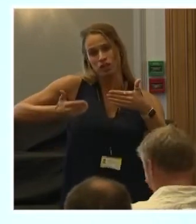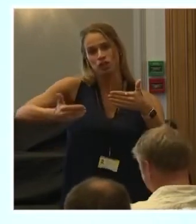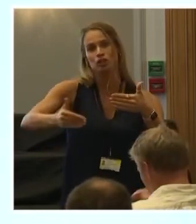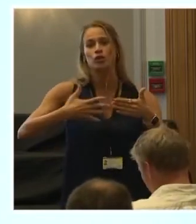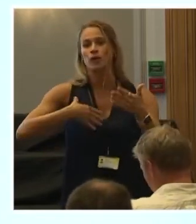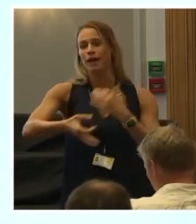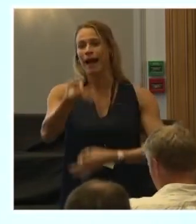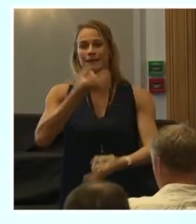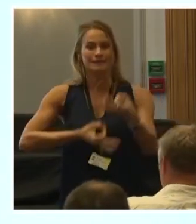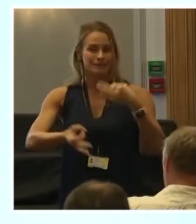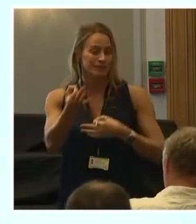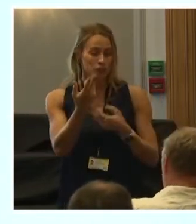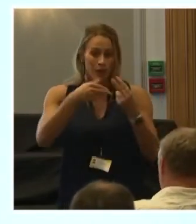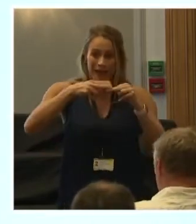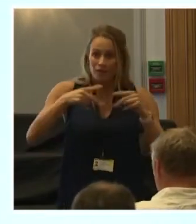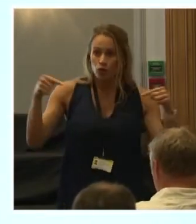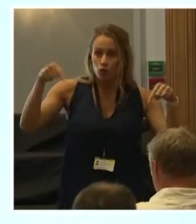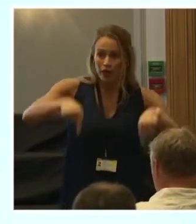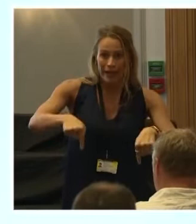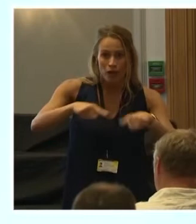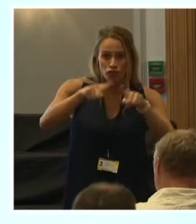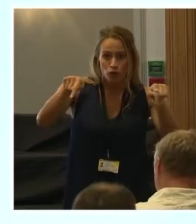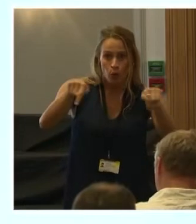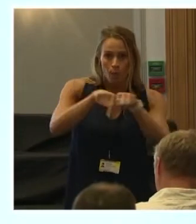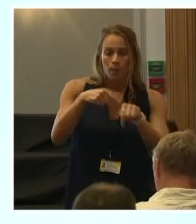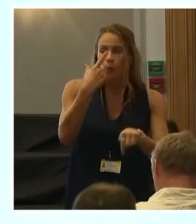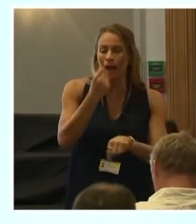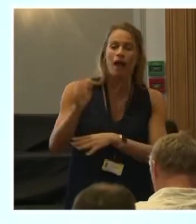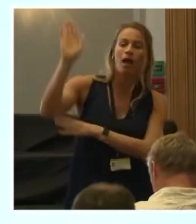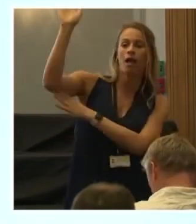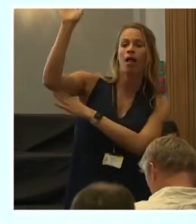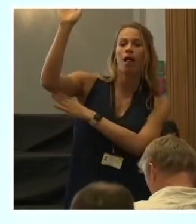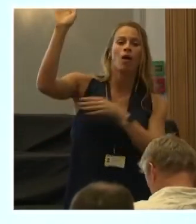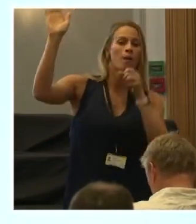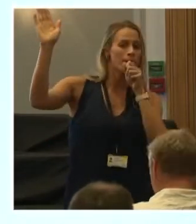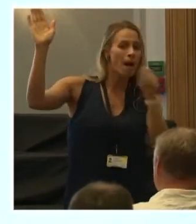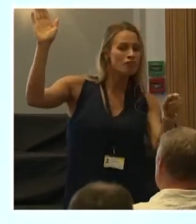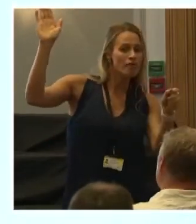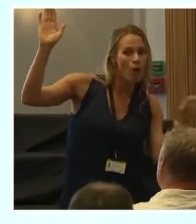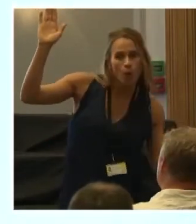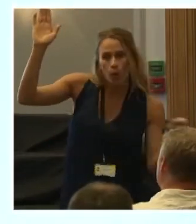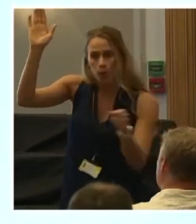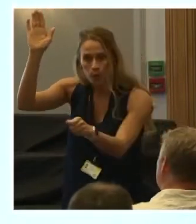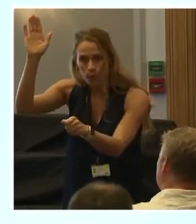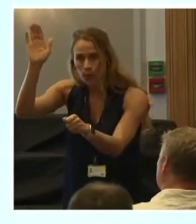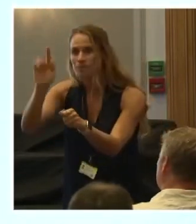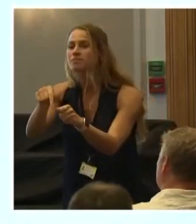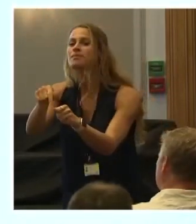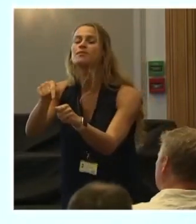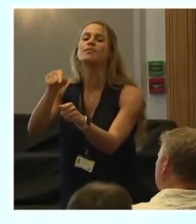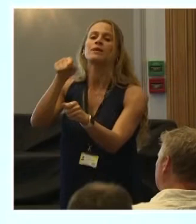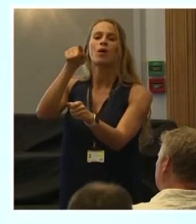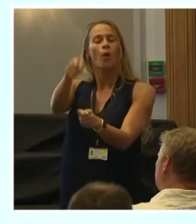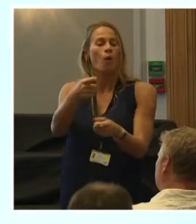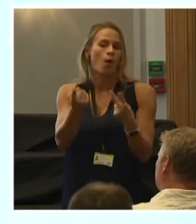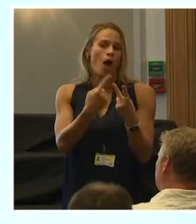today, you can either raise your hand at the appropriate time and we'll bring a microphone around to you. Alternatively, if you